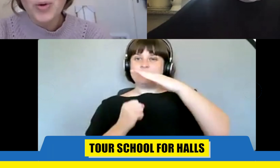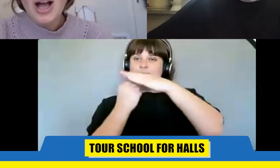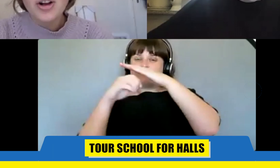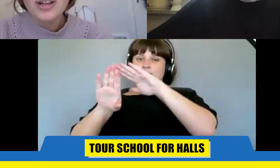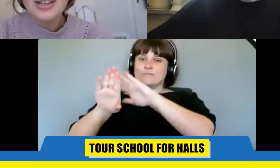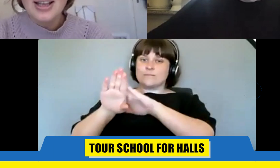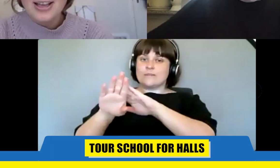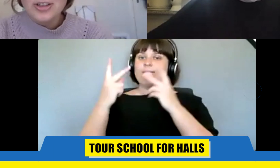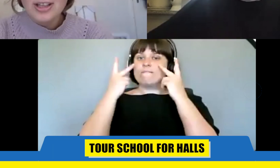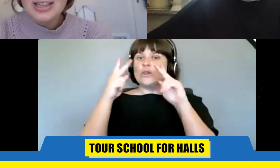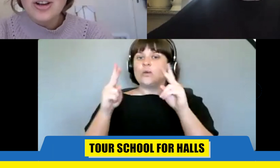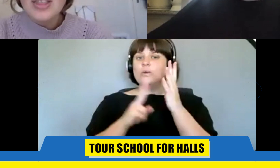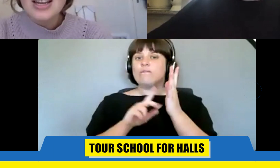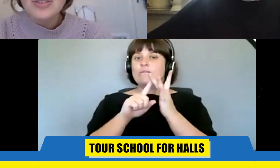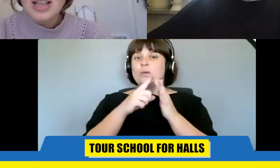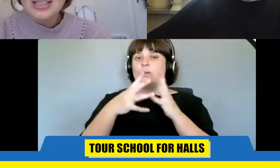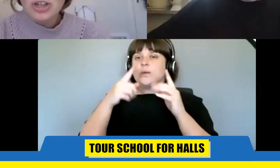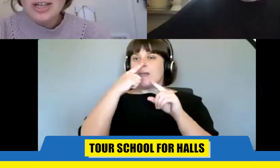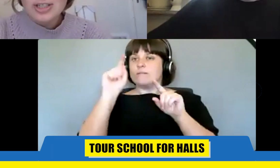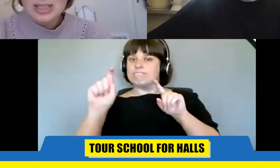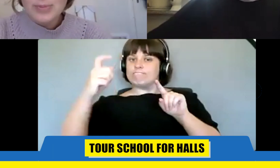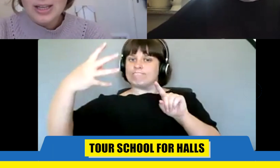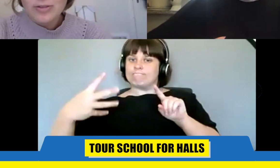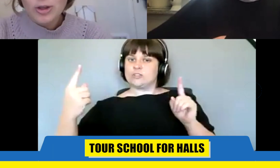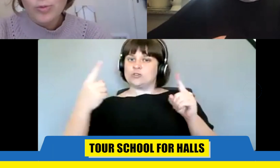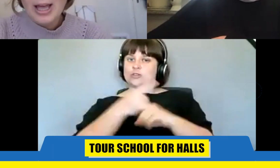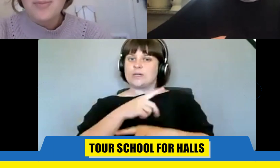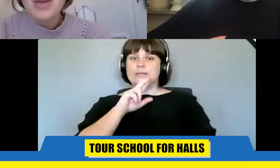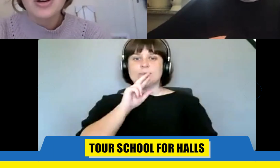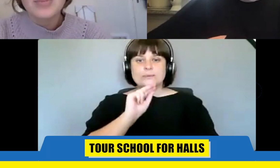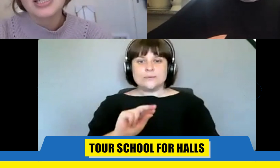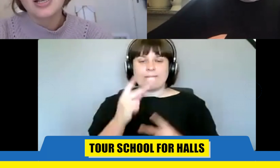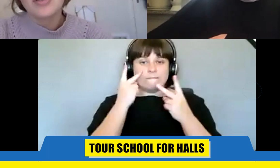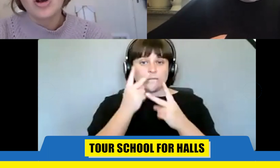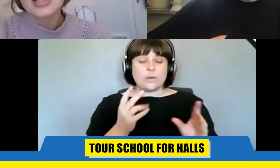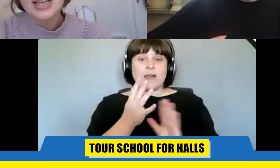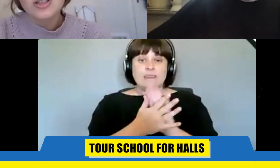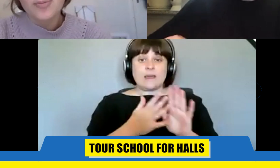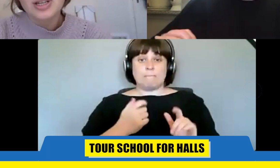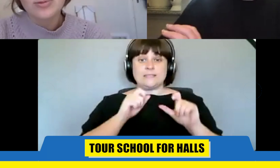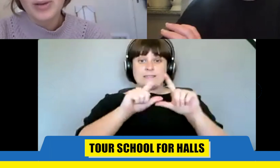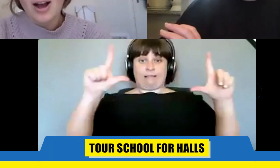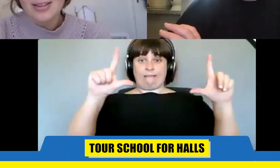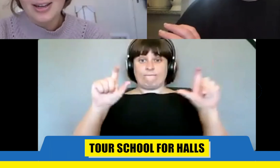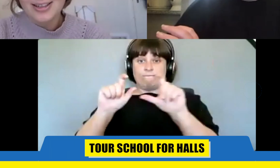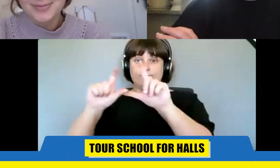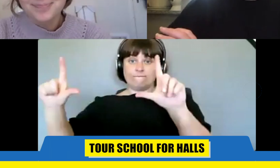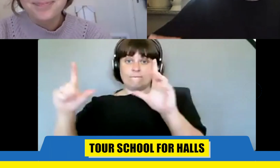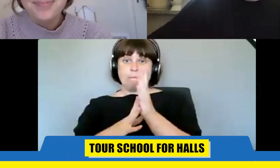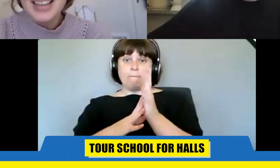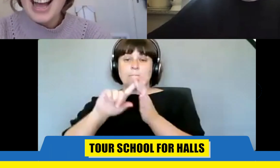view icon. You can click on that if you'd like to change to speaker view, where Merryn, myself, and the Auslan interpreters will be